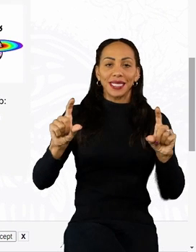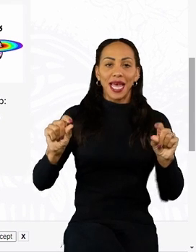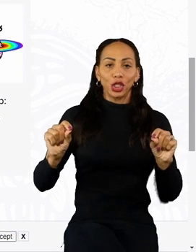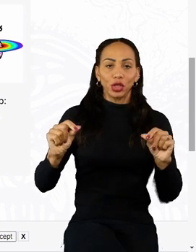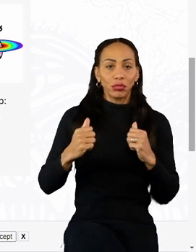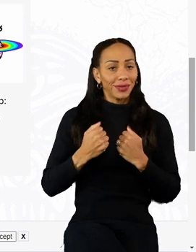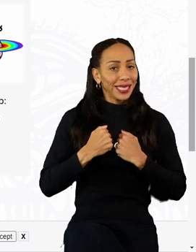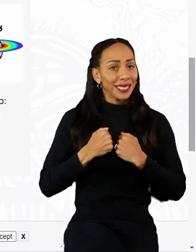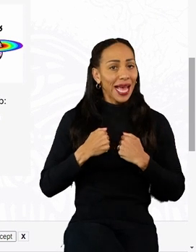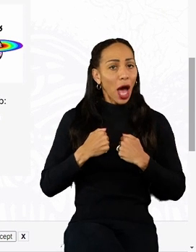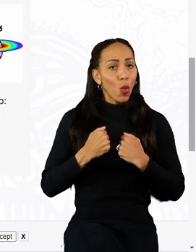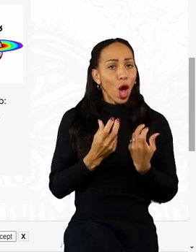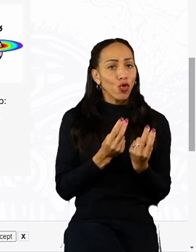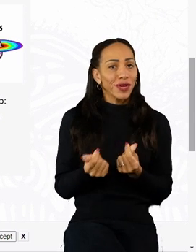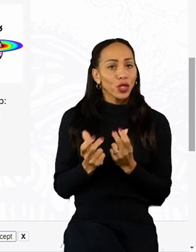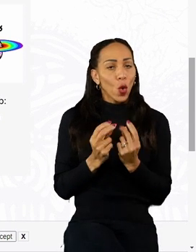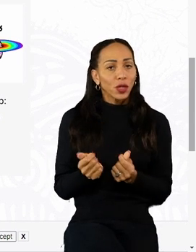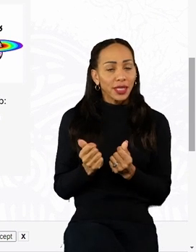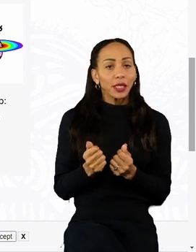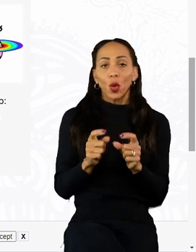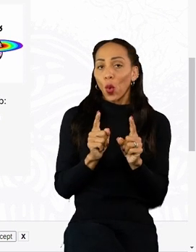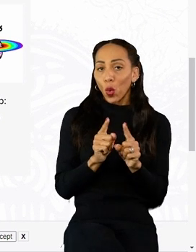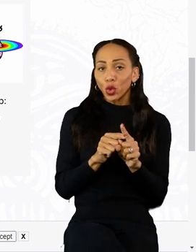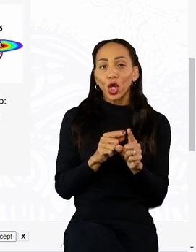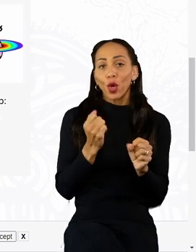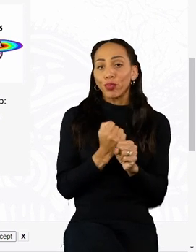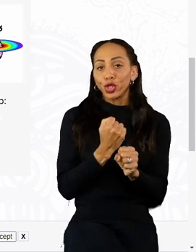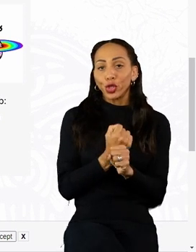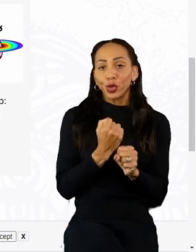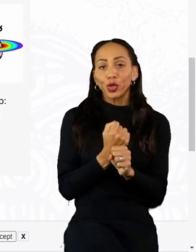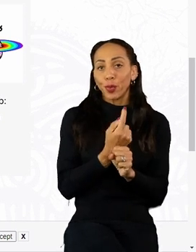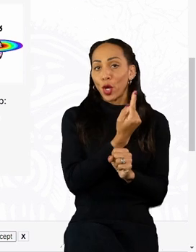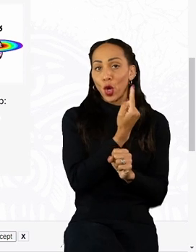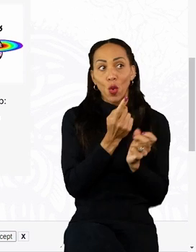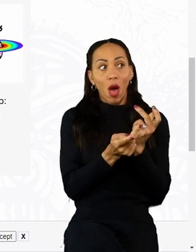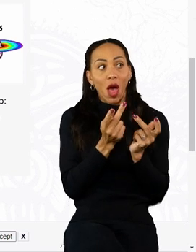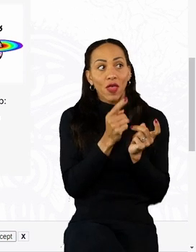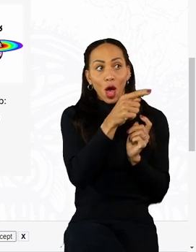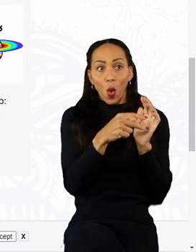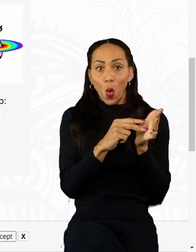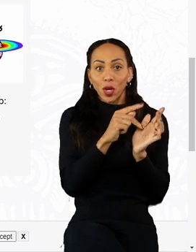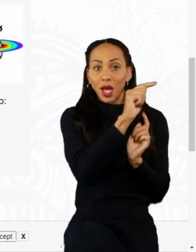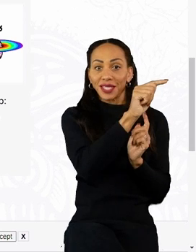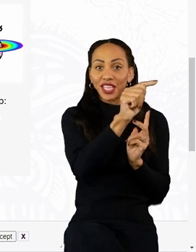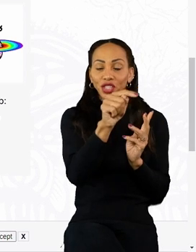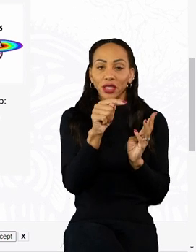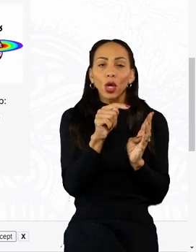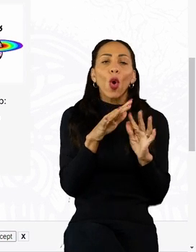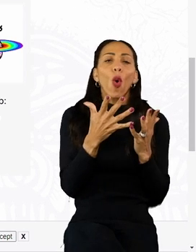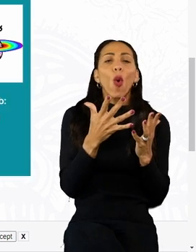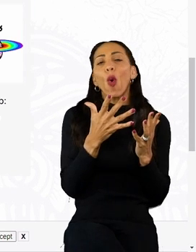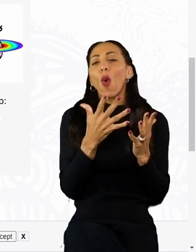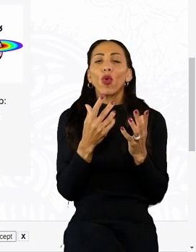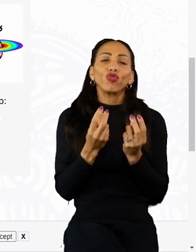this iteration of the website is a resources section, which is our own resources, but also resources produced